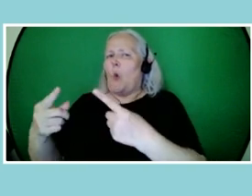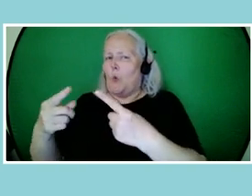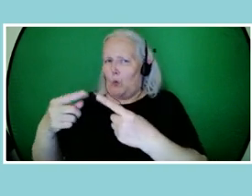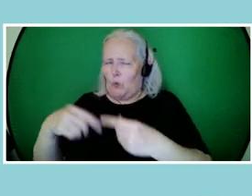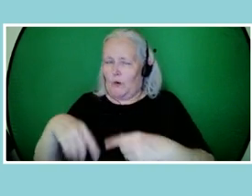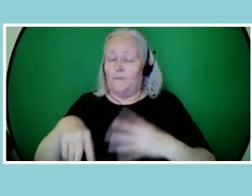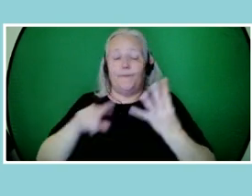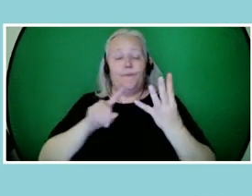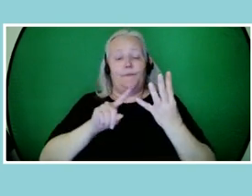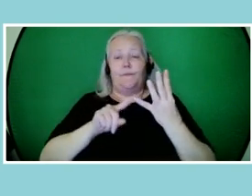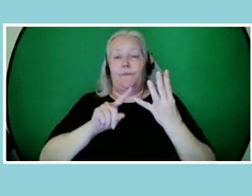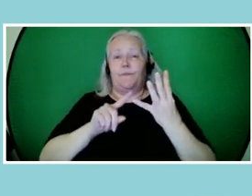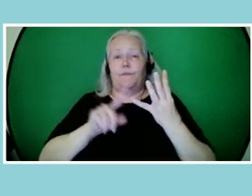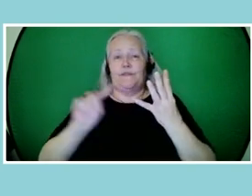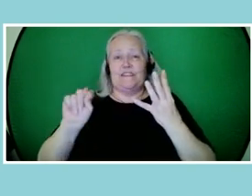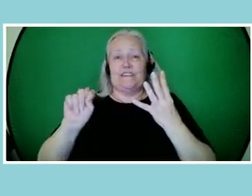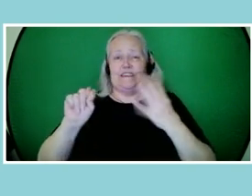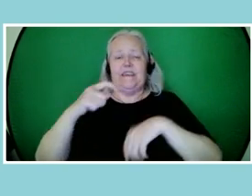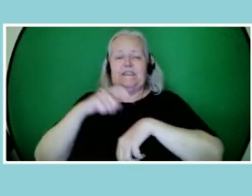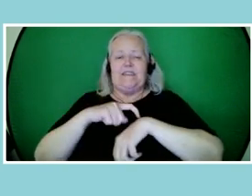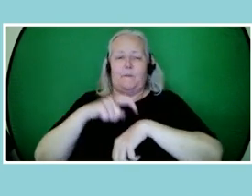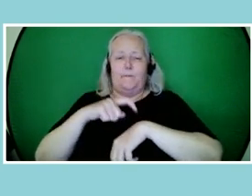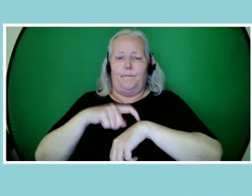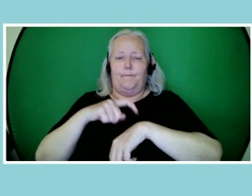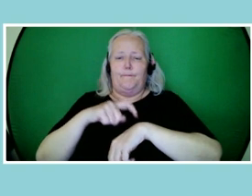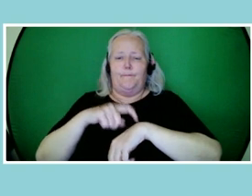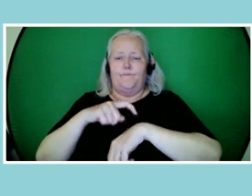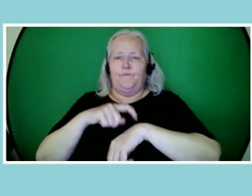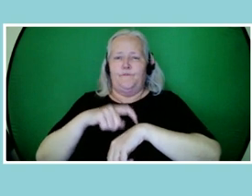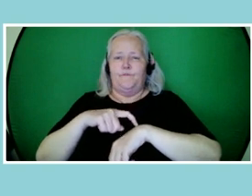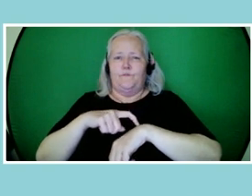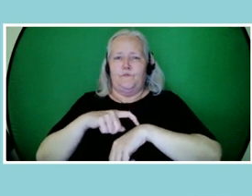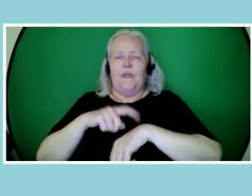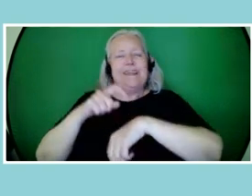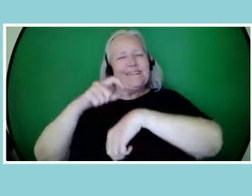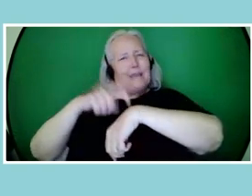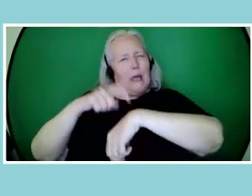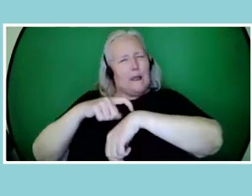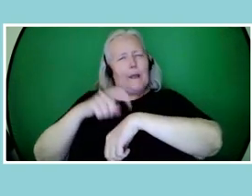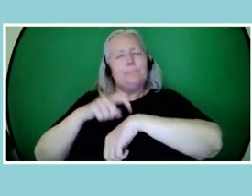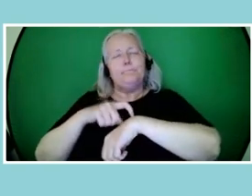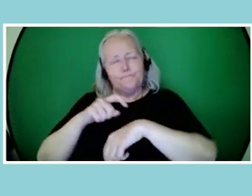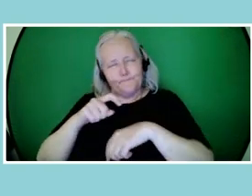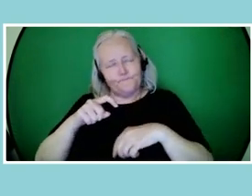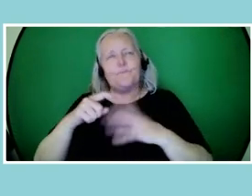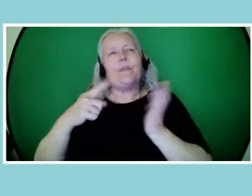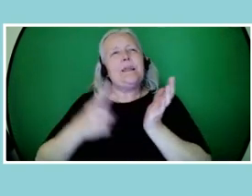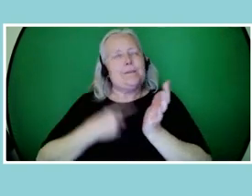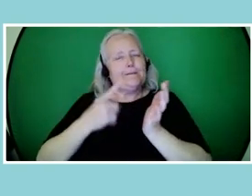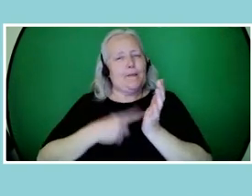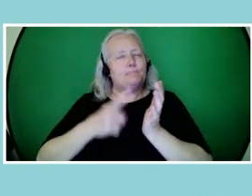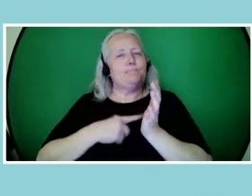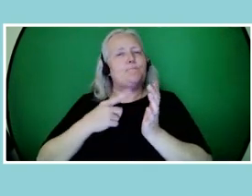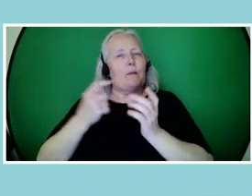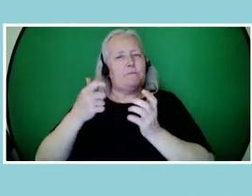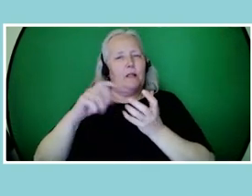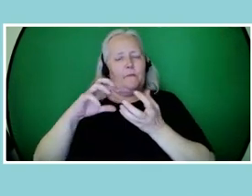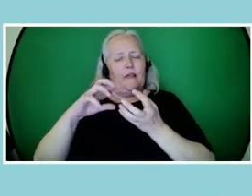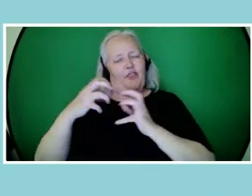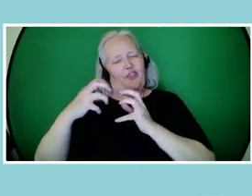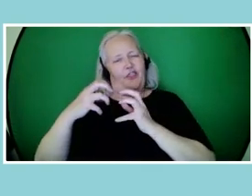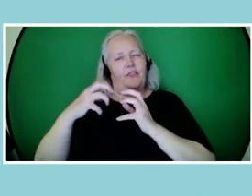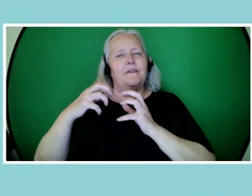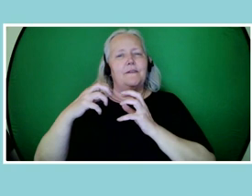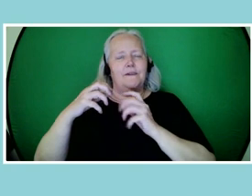the T is for time, right? Time is another thing that gets a little bit loose when